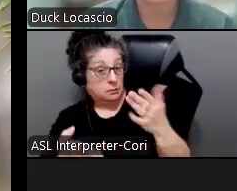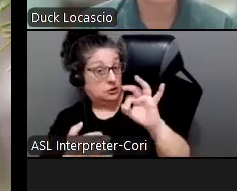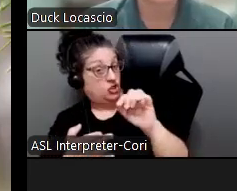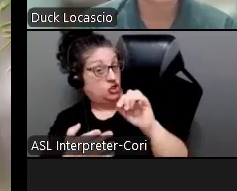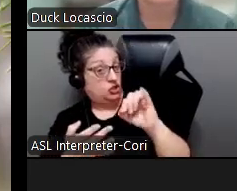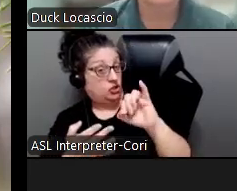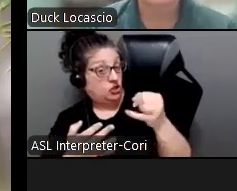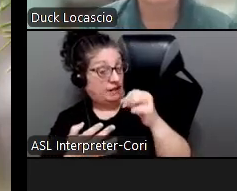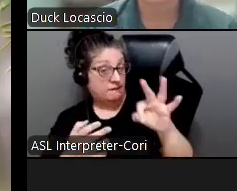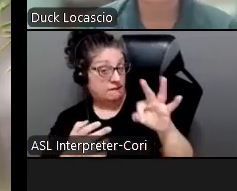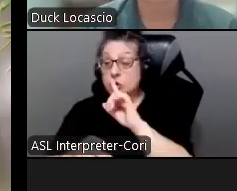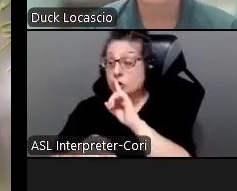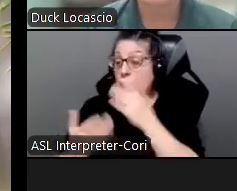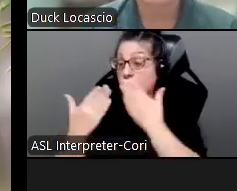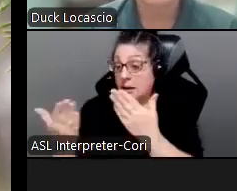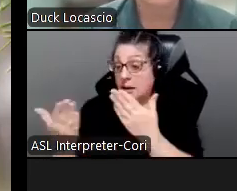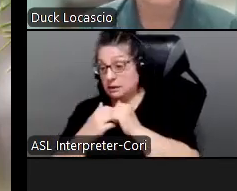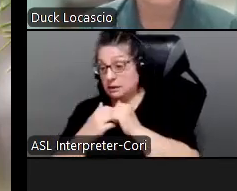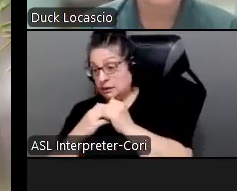Sure, thanks.